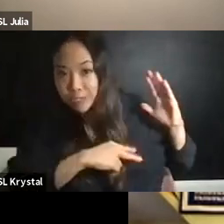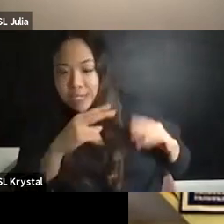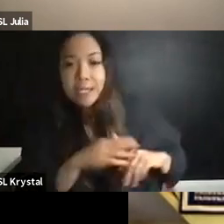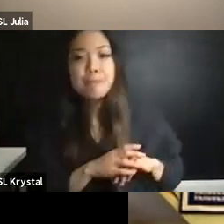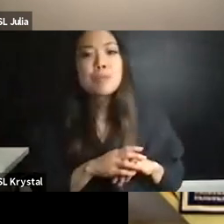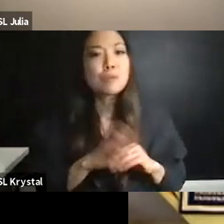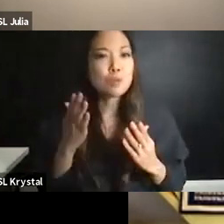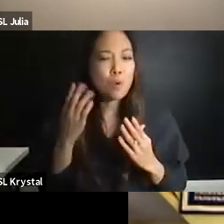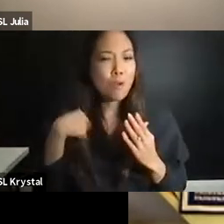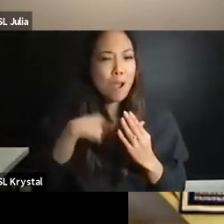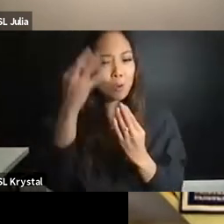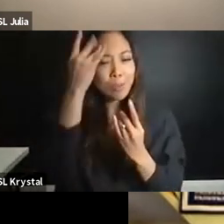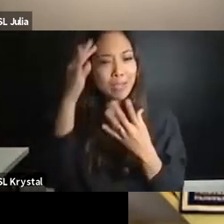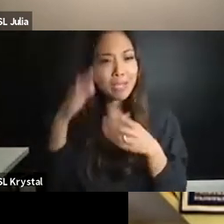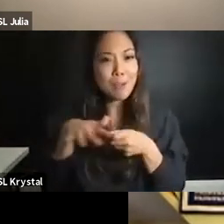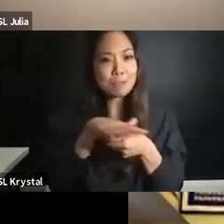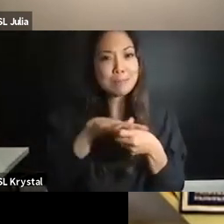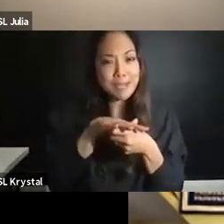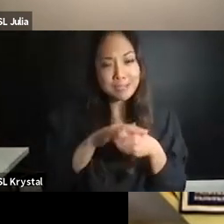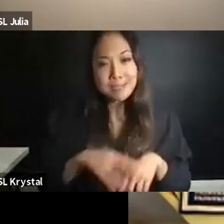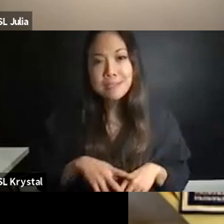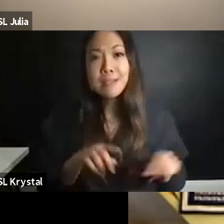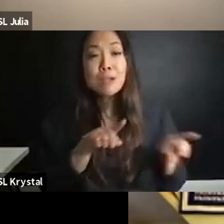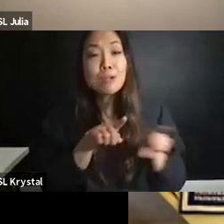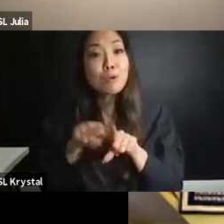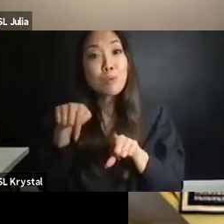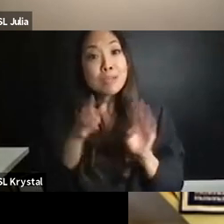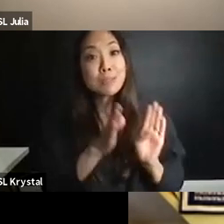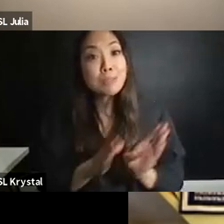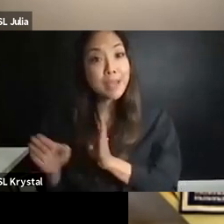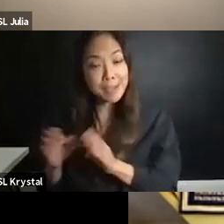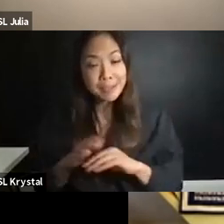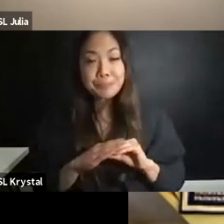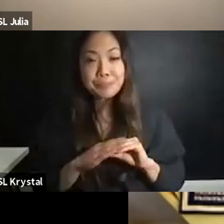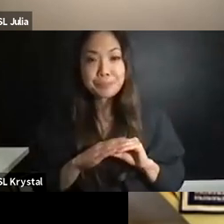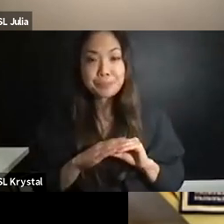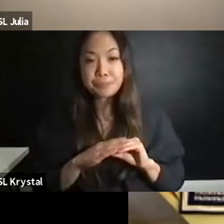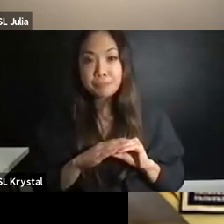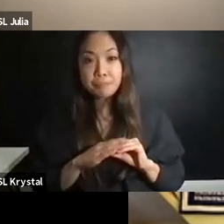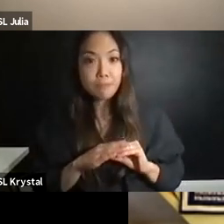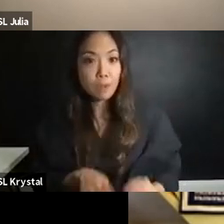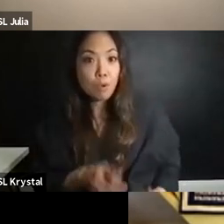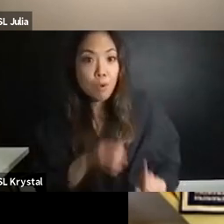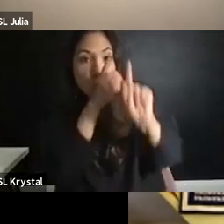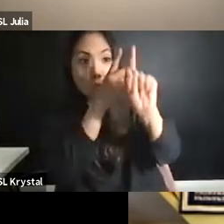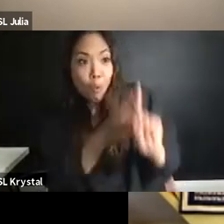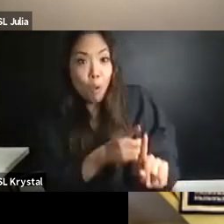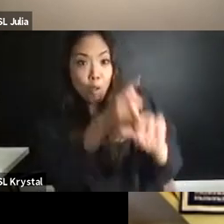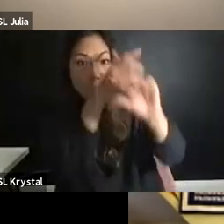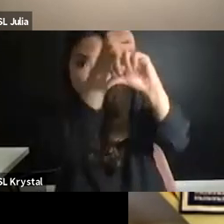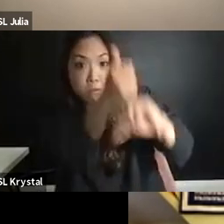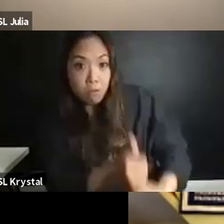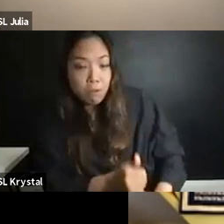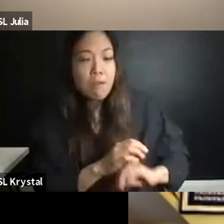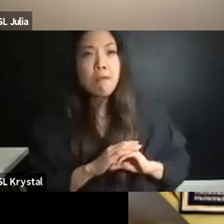um and then also um in in this plan you know we're setting we're setting these goals um how are we empowering